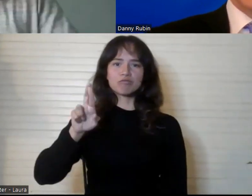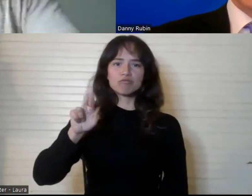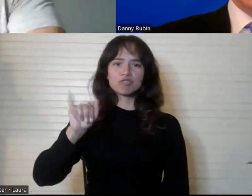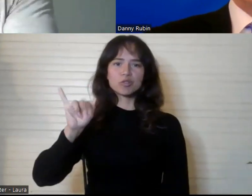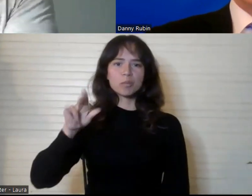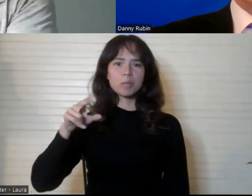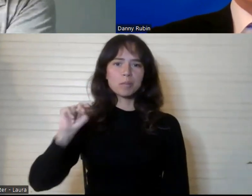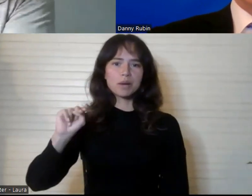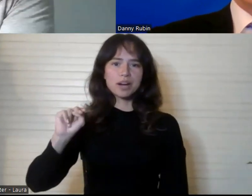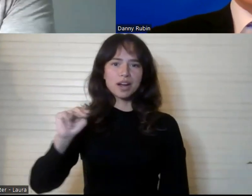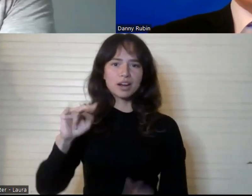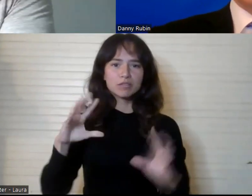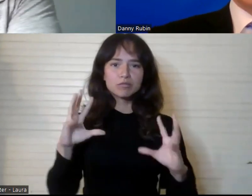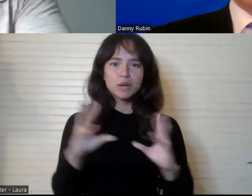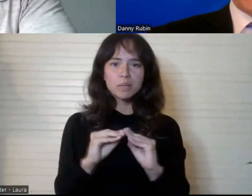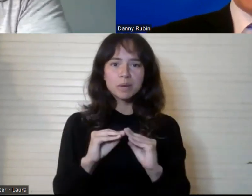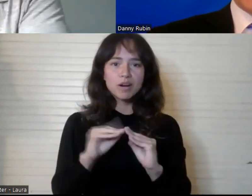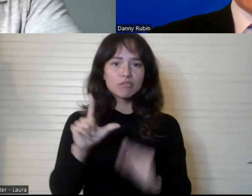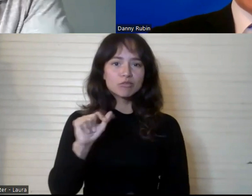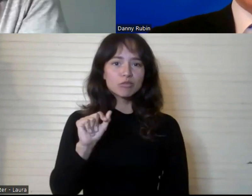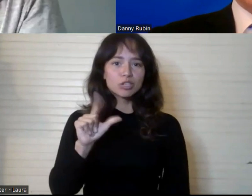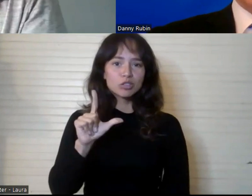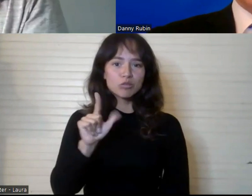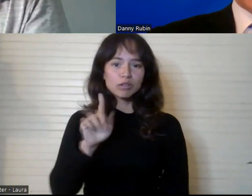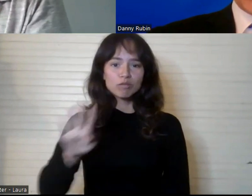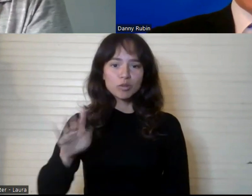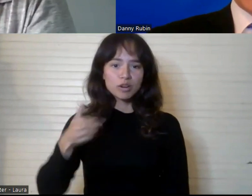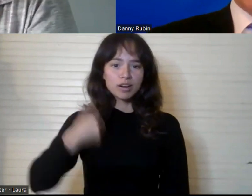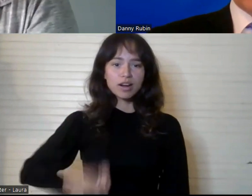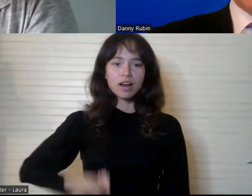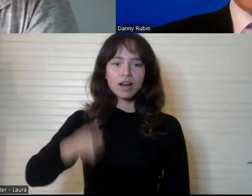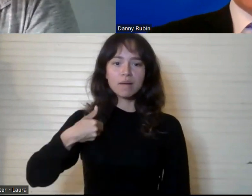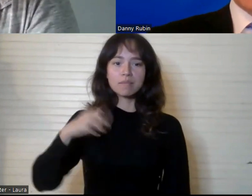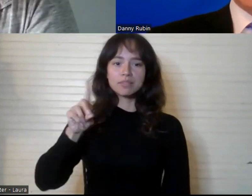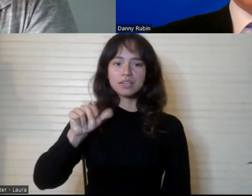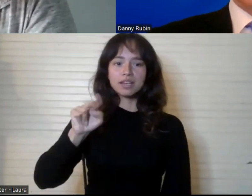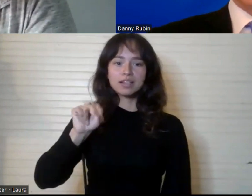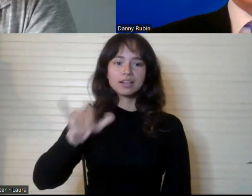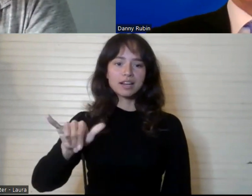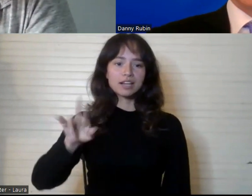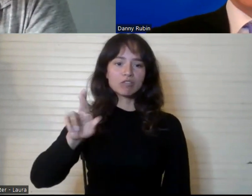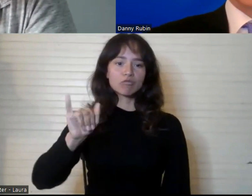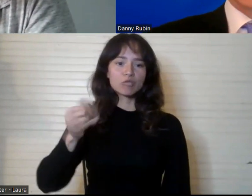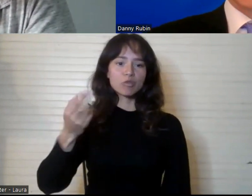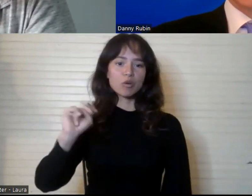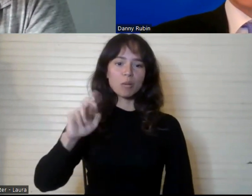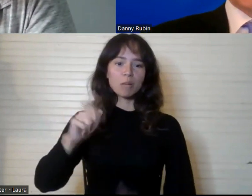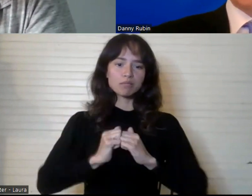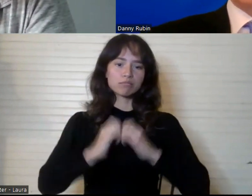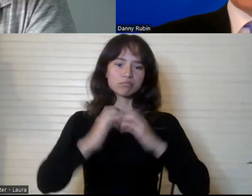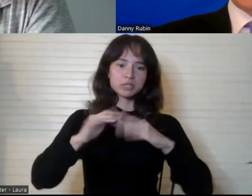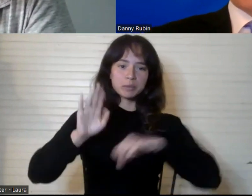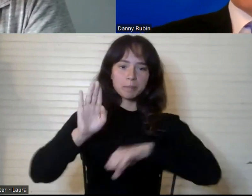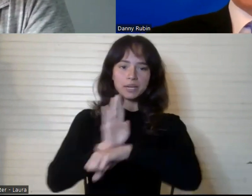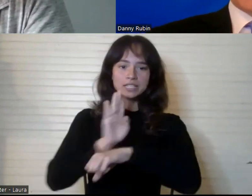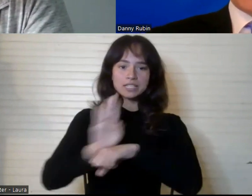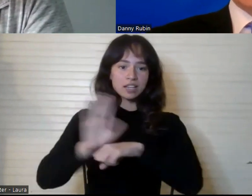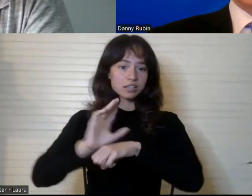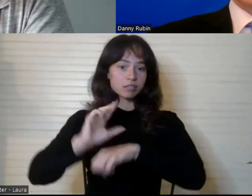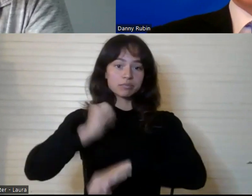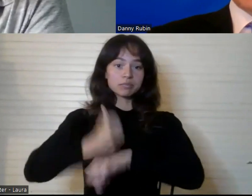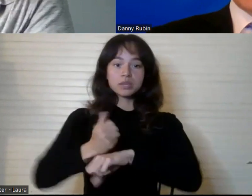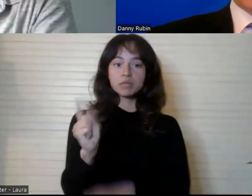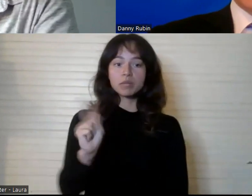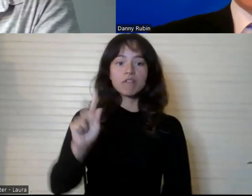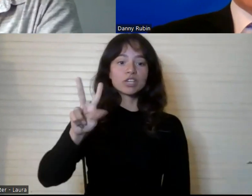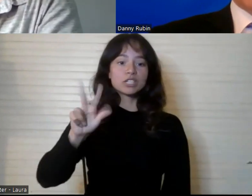2024. I'm Danny Rubin. I'm the founder of our company, Rubin. We're based in Virginia Beach. We provide